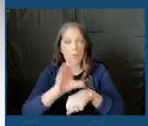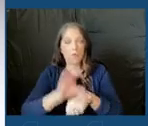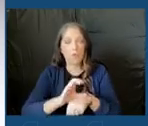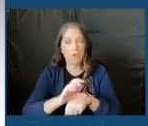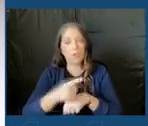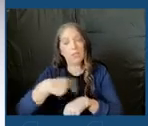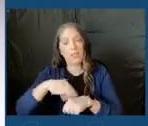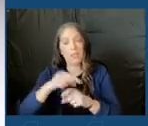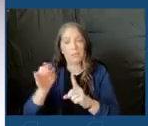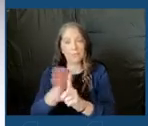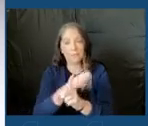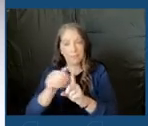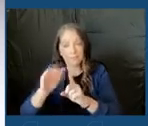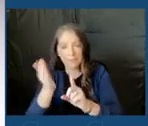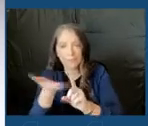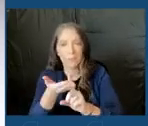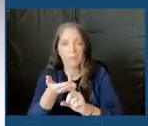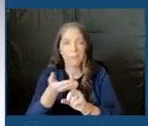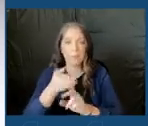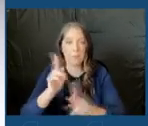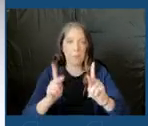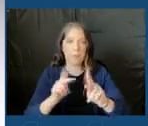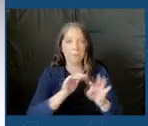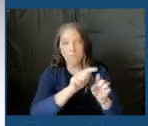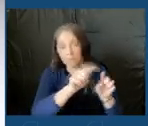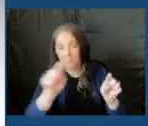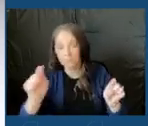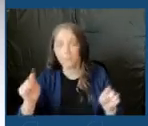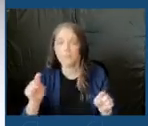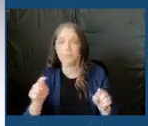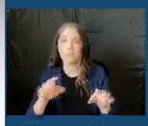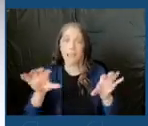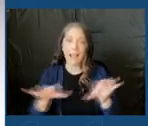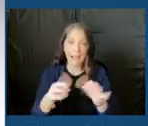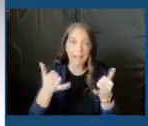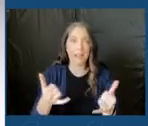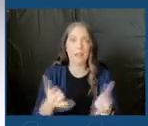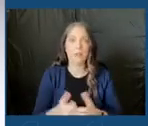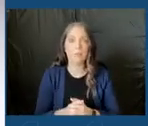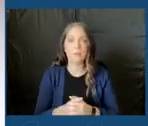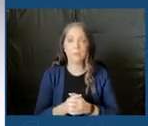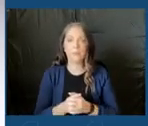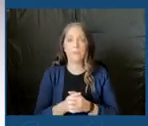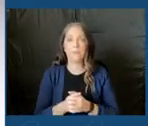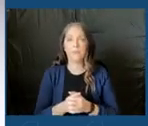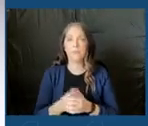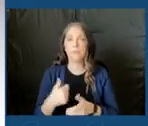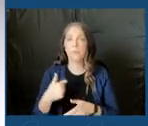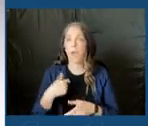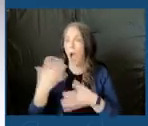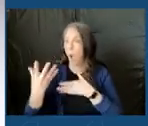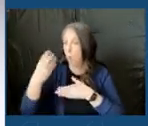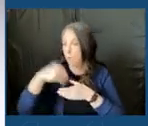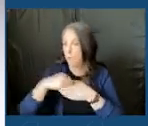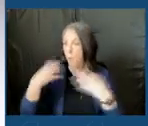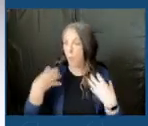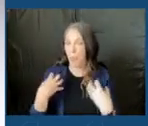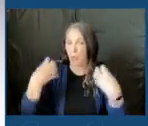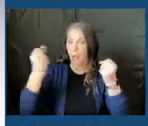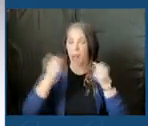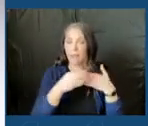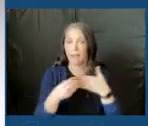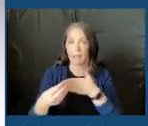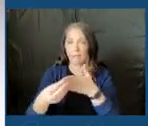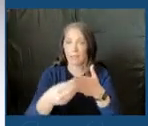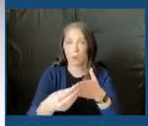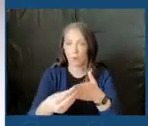moment. As was said, I'm one of those folks who's involved with the health navigators on an almost weekly basis. I get to